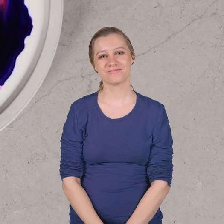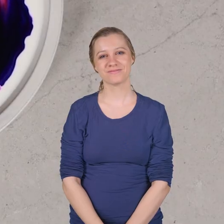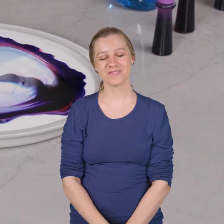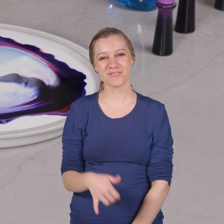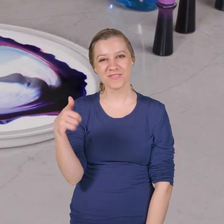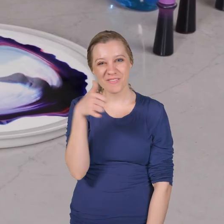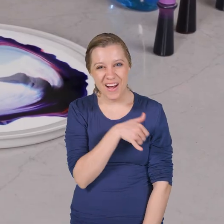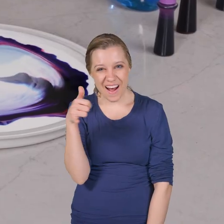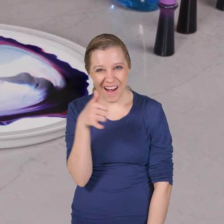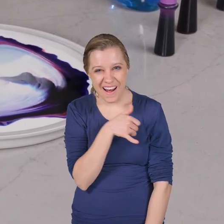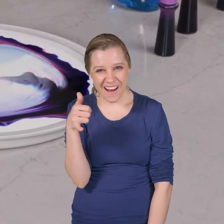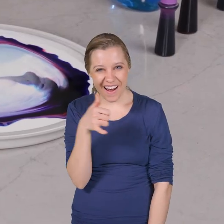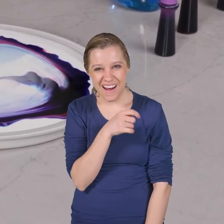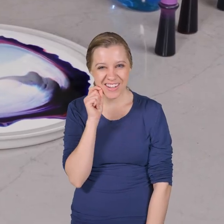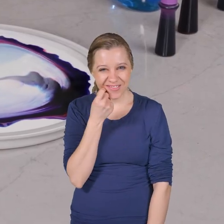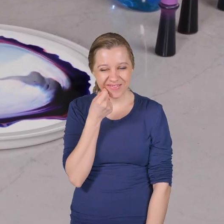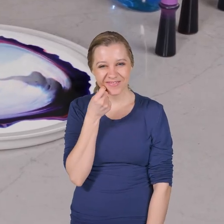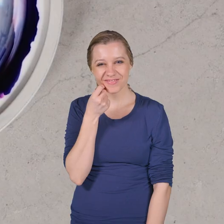Whoa.